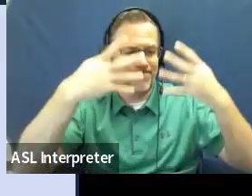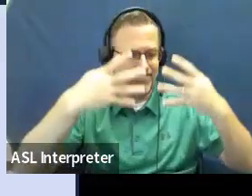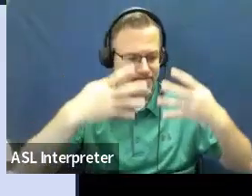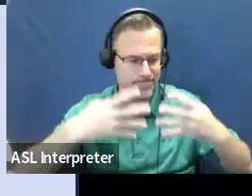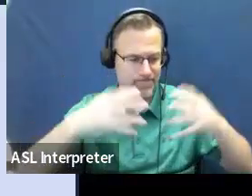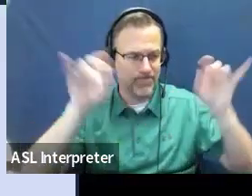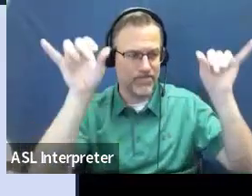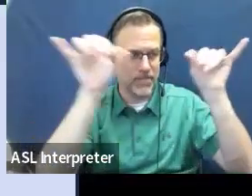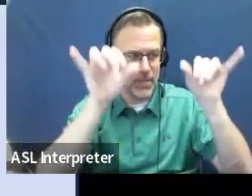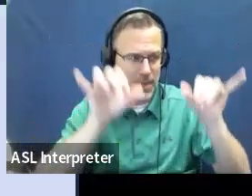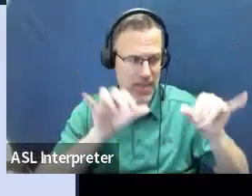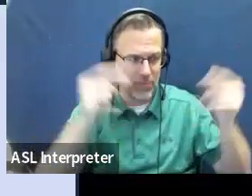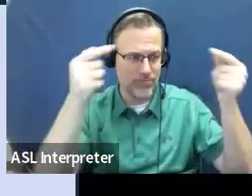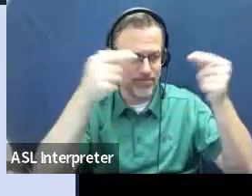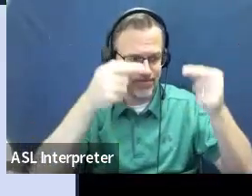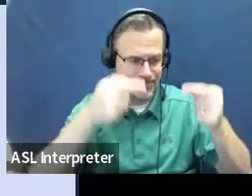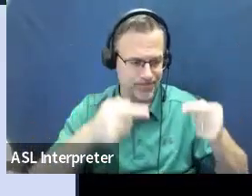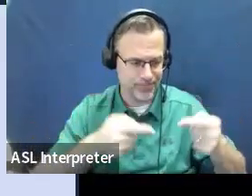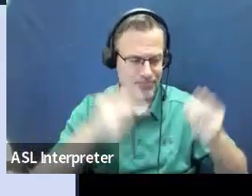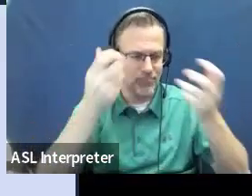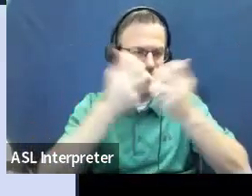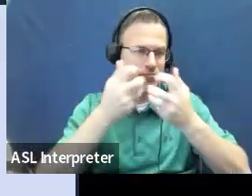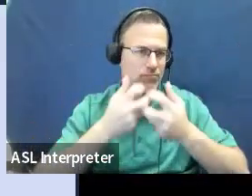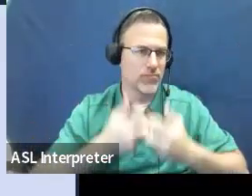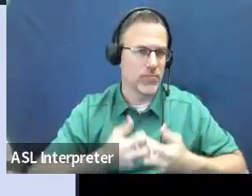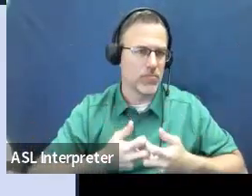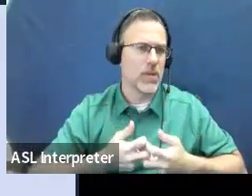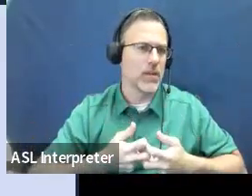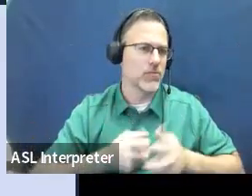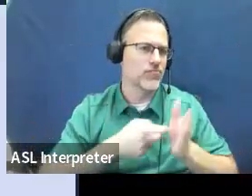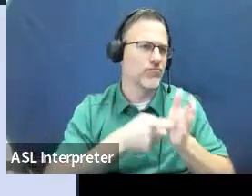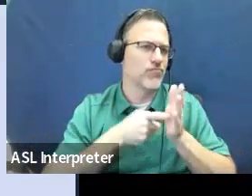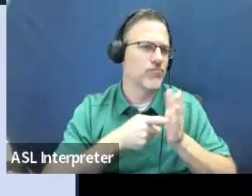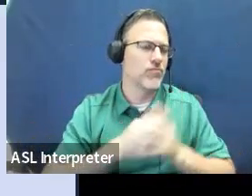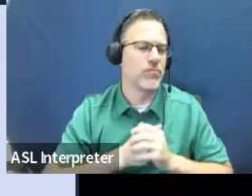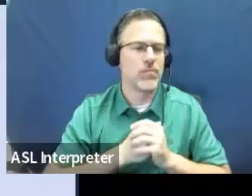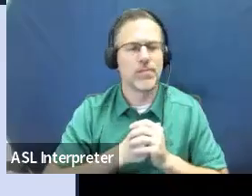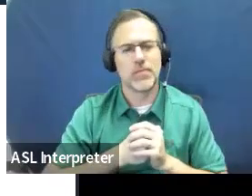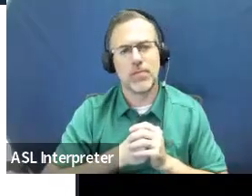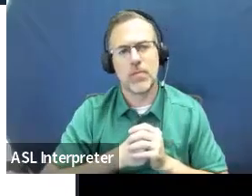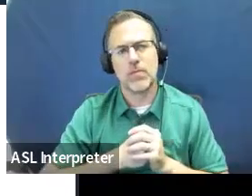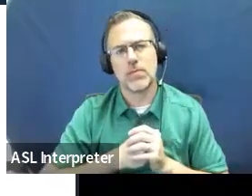you go through that checklist so you can see those compliant pieces.